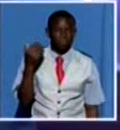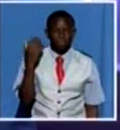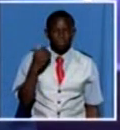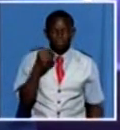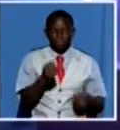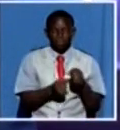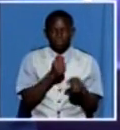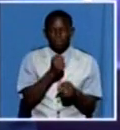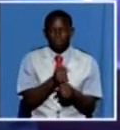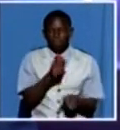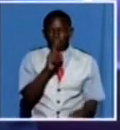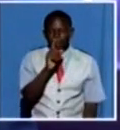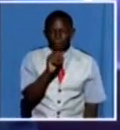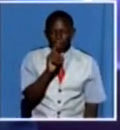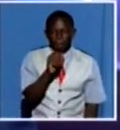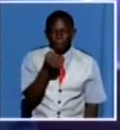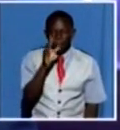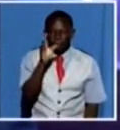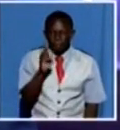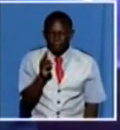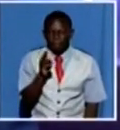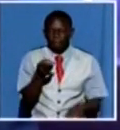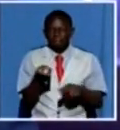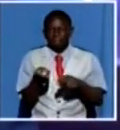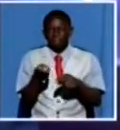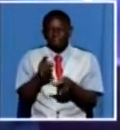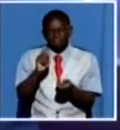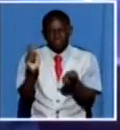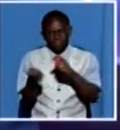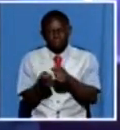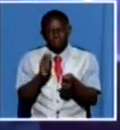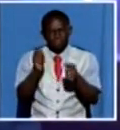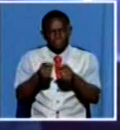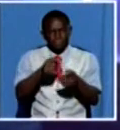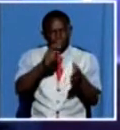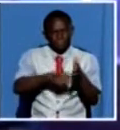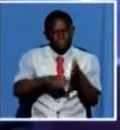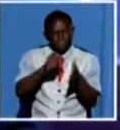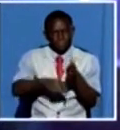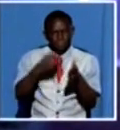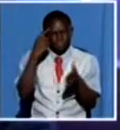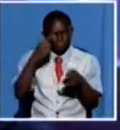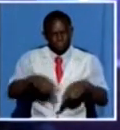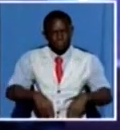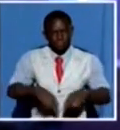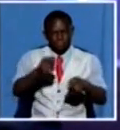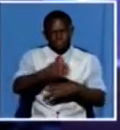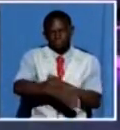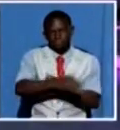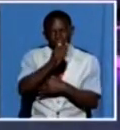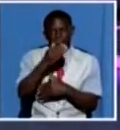and we do not intend to revise them upwards. And if you make a